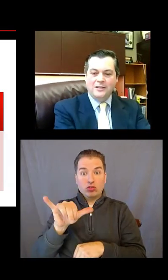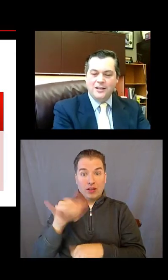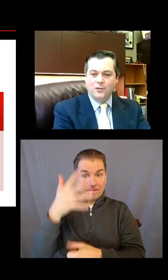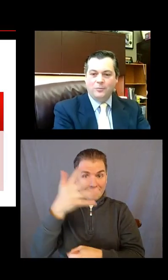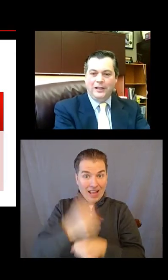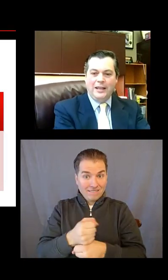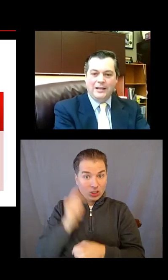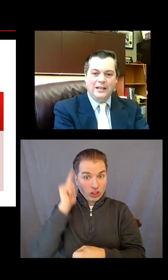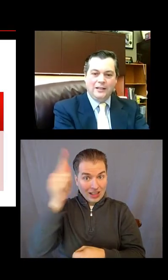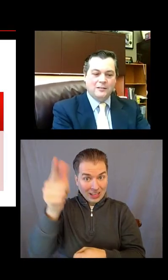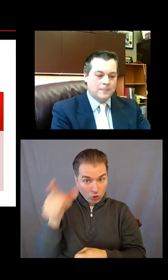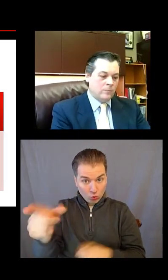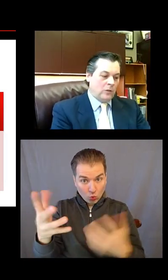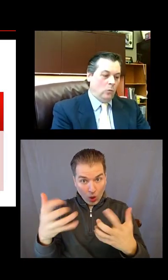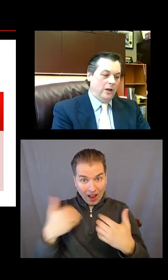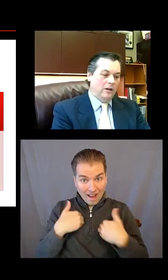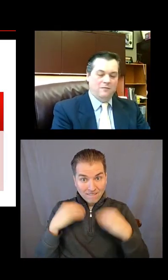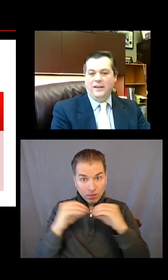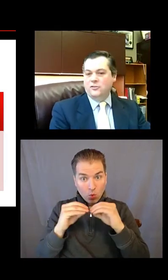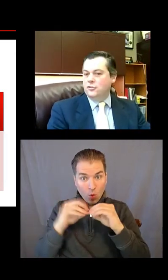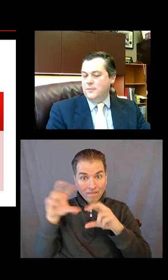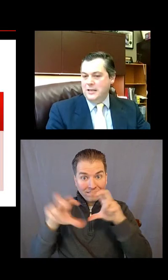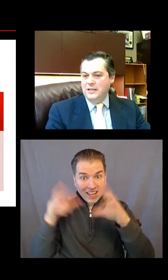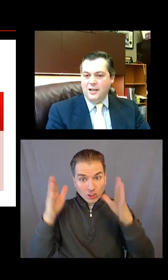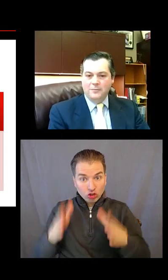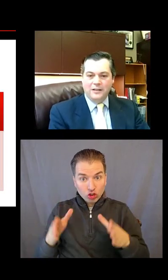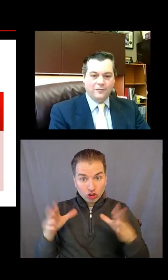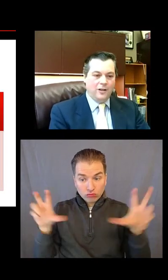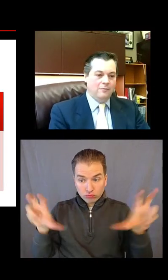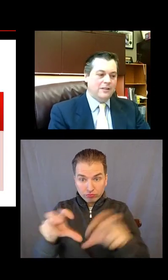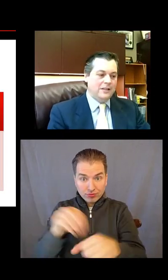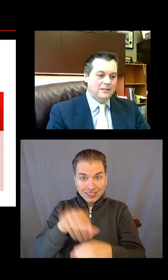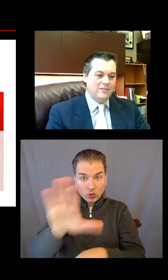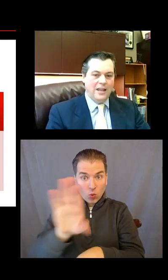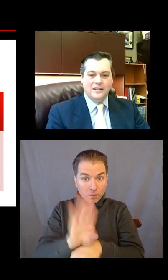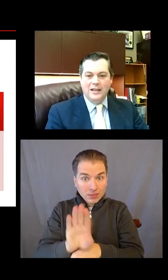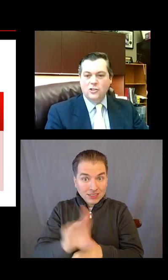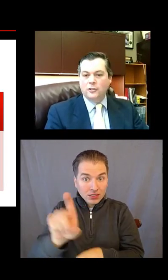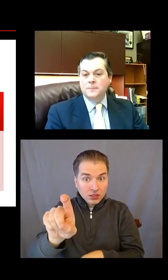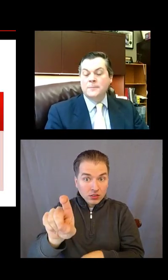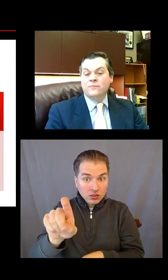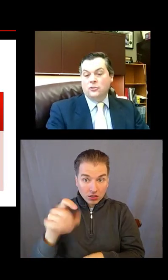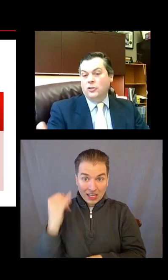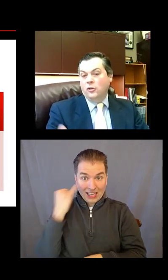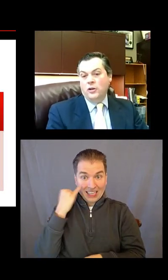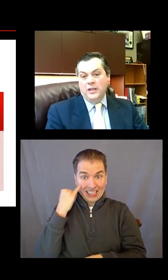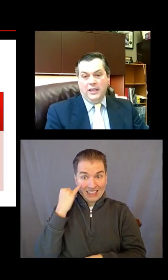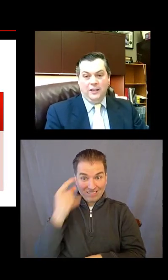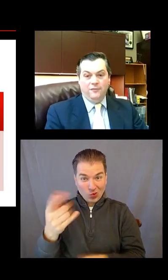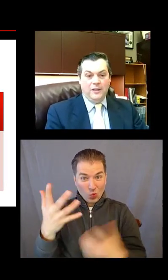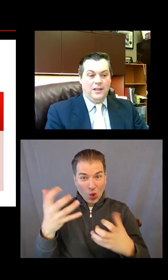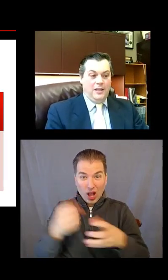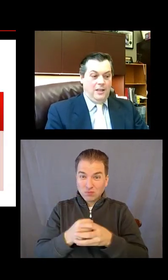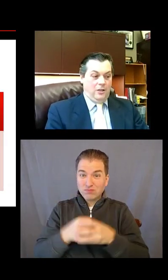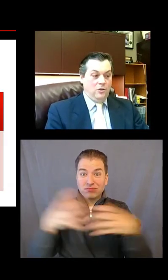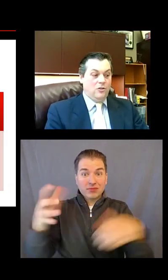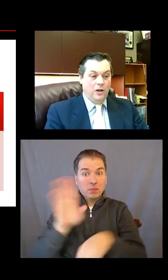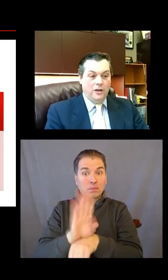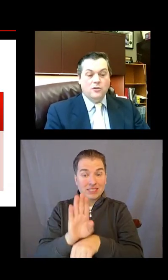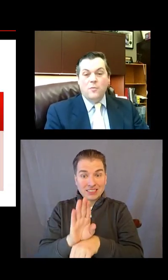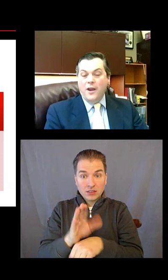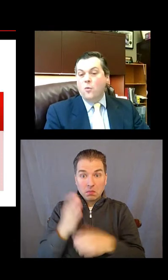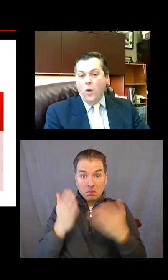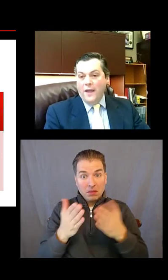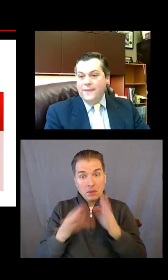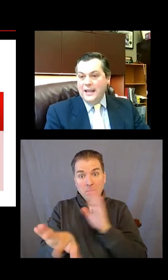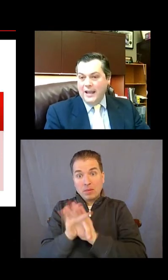or 10-year plan is, where investors may be coming from, things of that nature. So if you